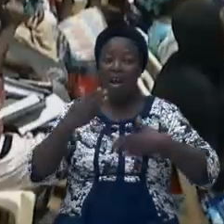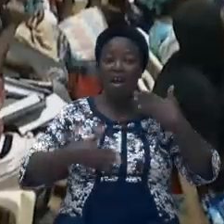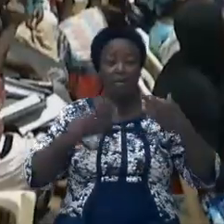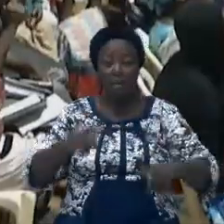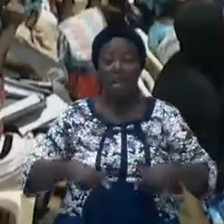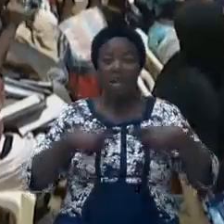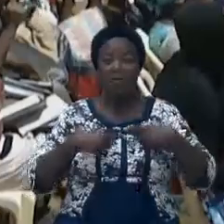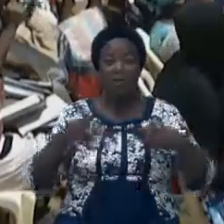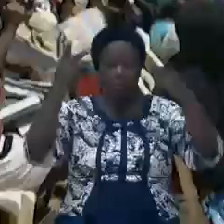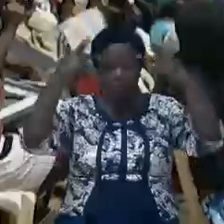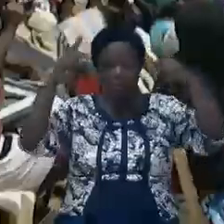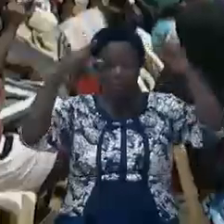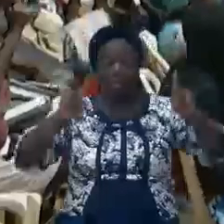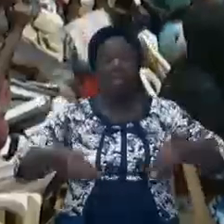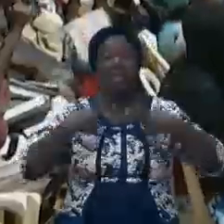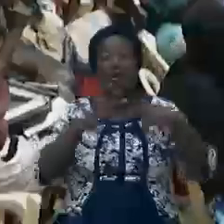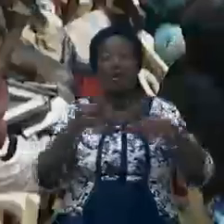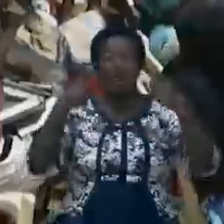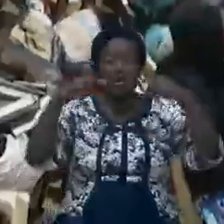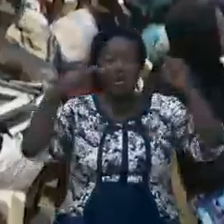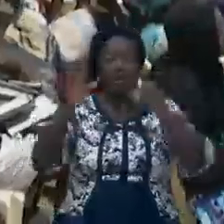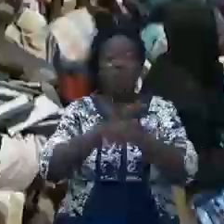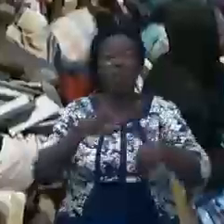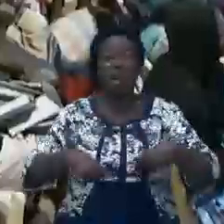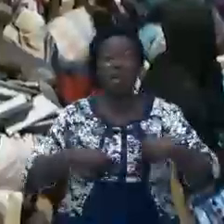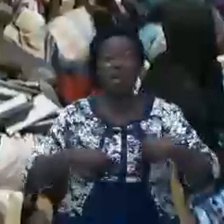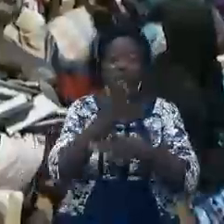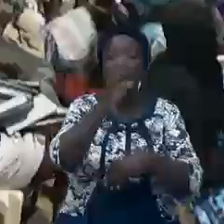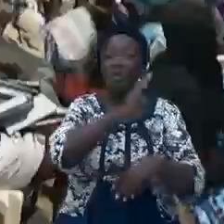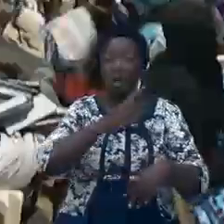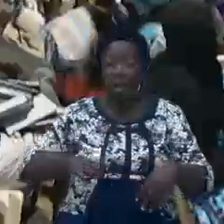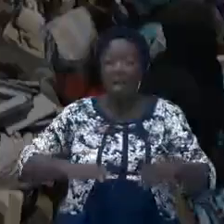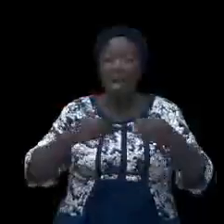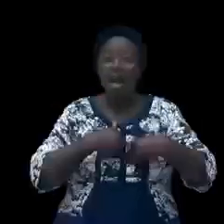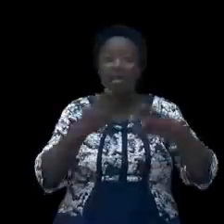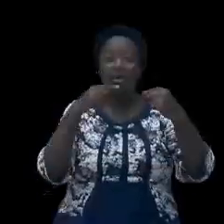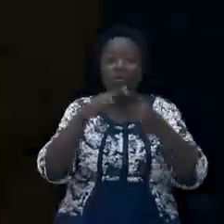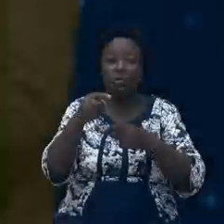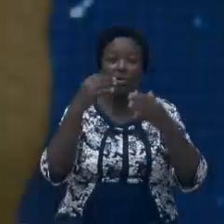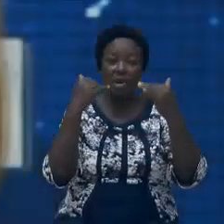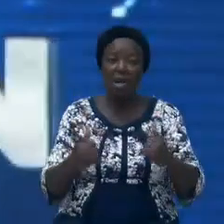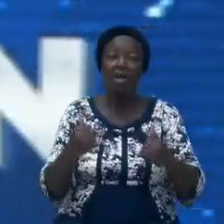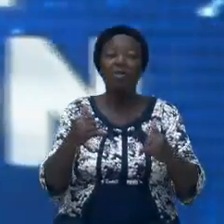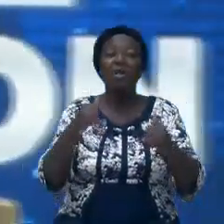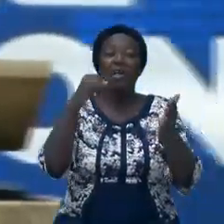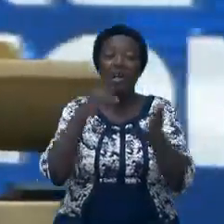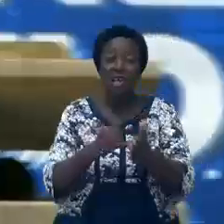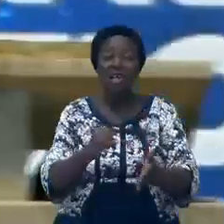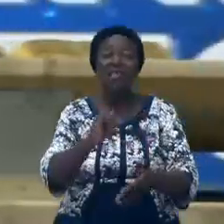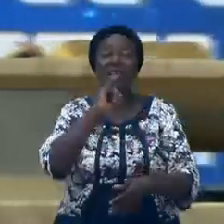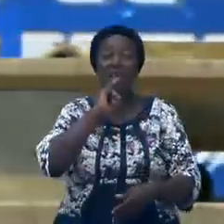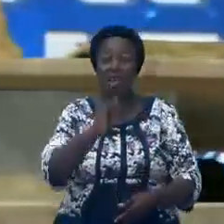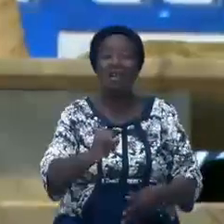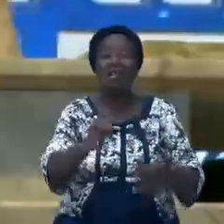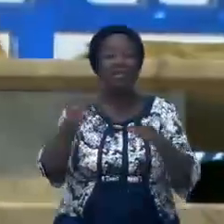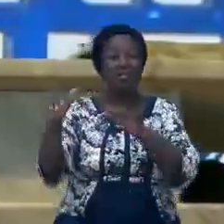come. Life, an exciting life, a prosperous life, a successful life through Christ has